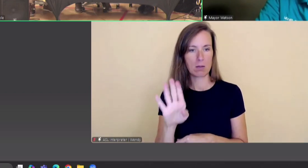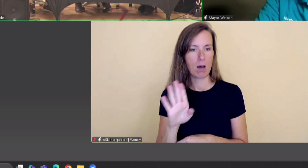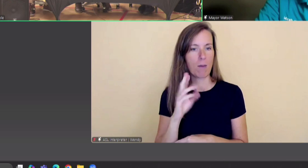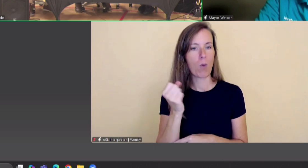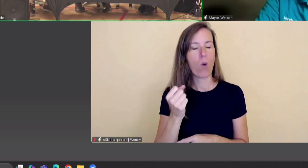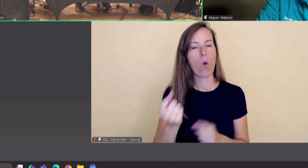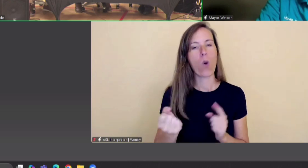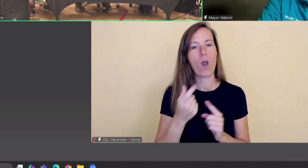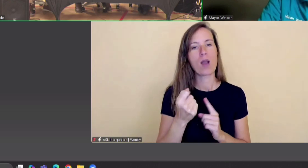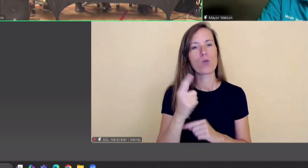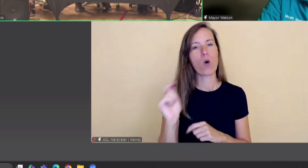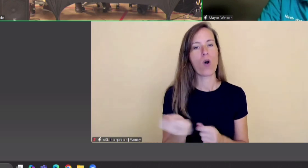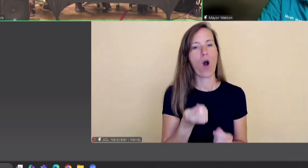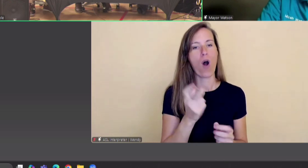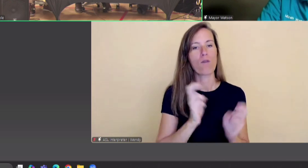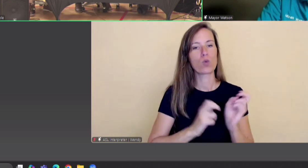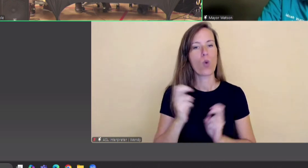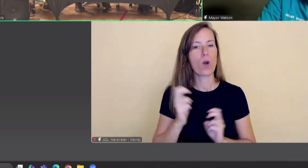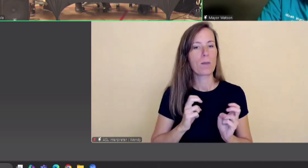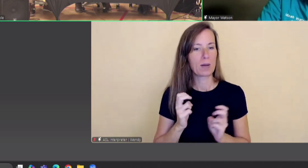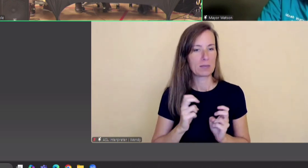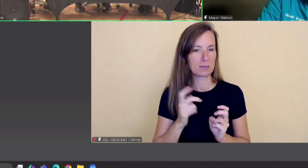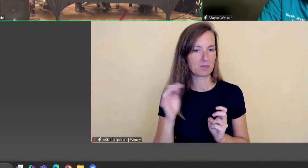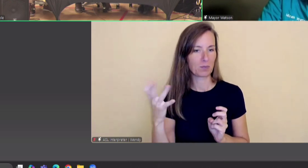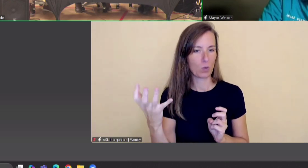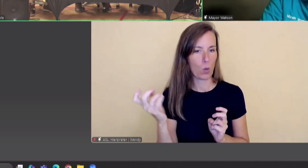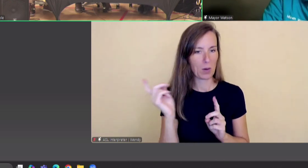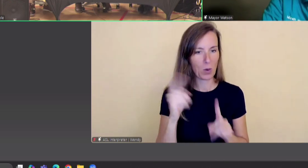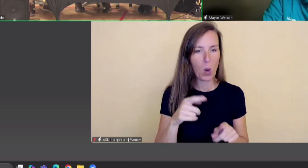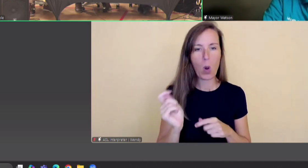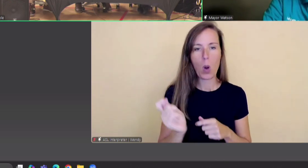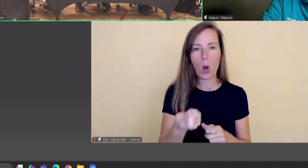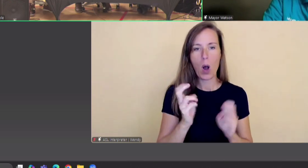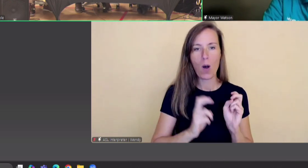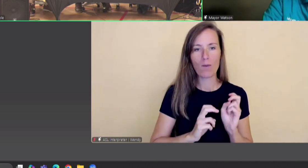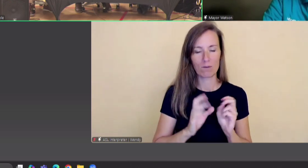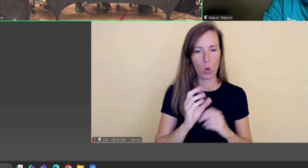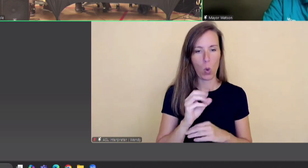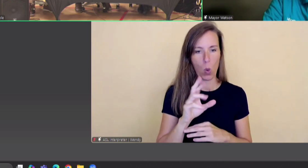Friday afternoon, we have a really great time. We start about 9:30 in the morning.